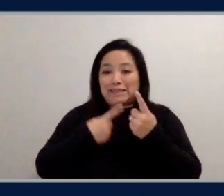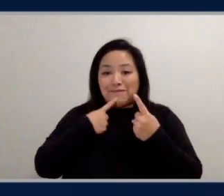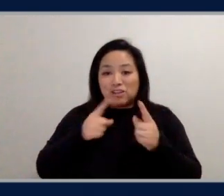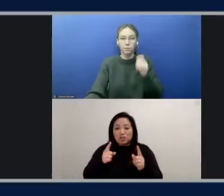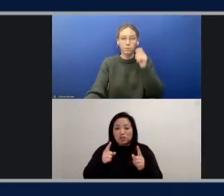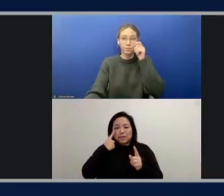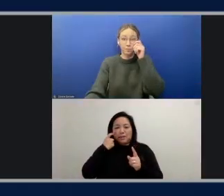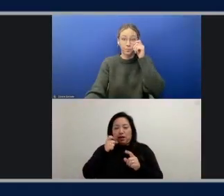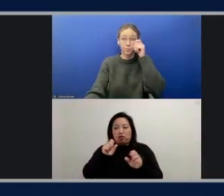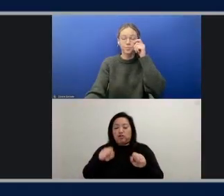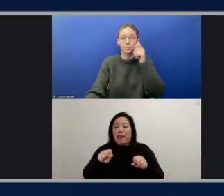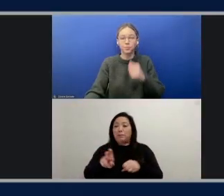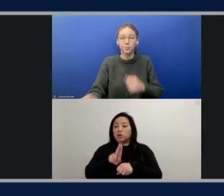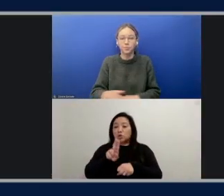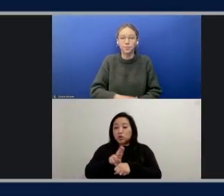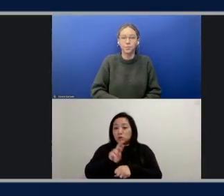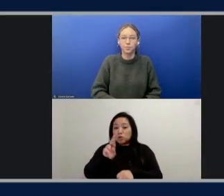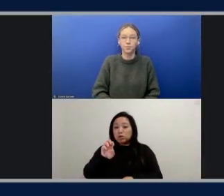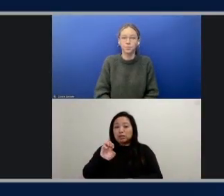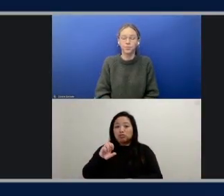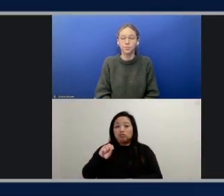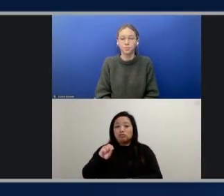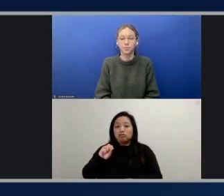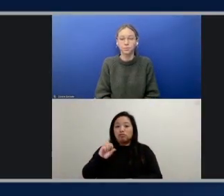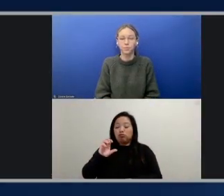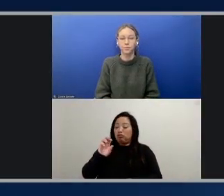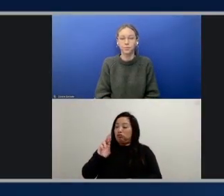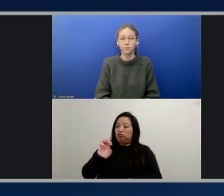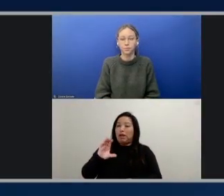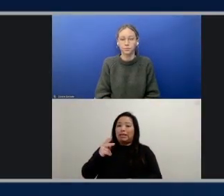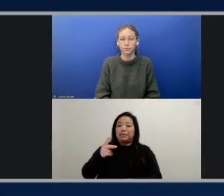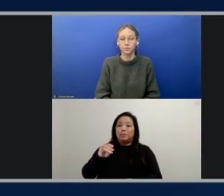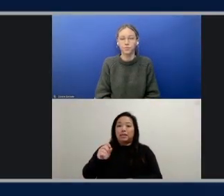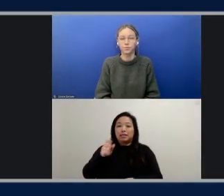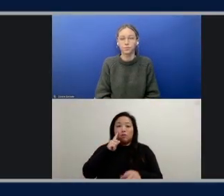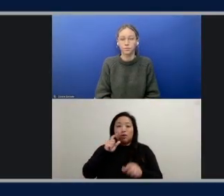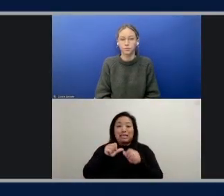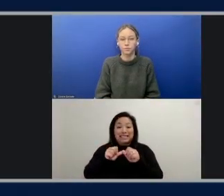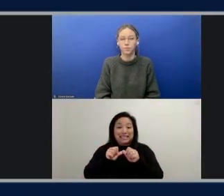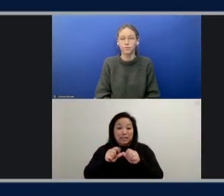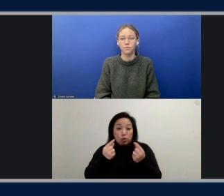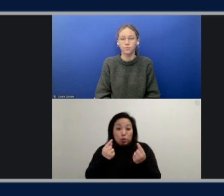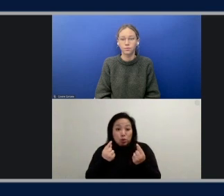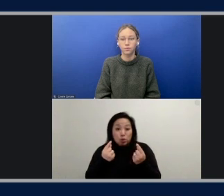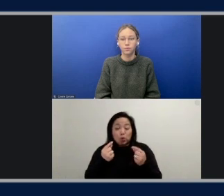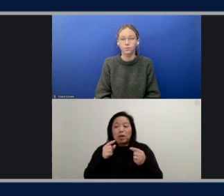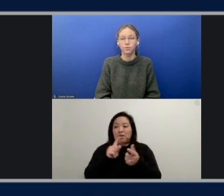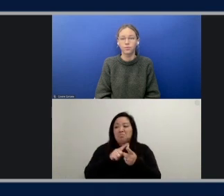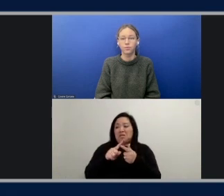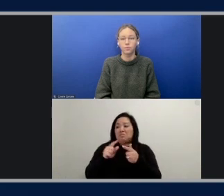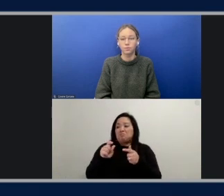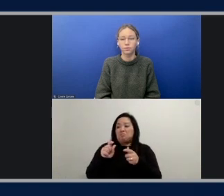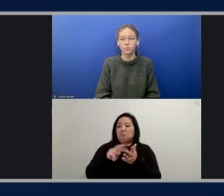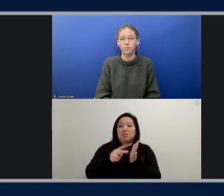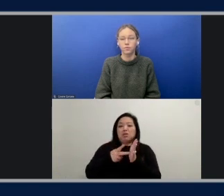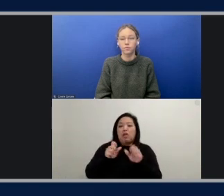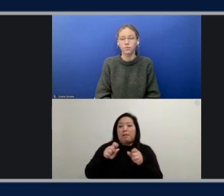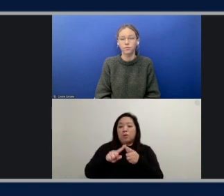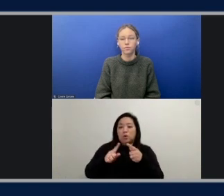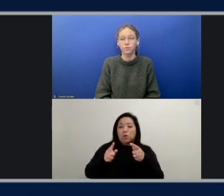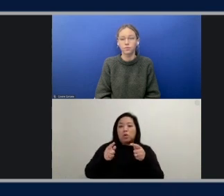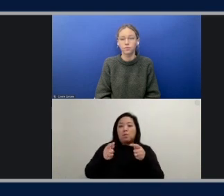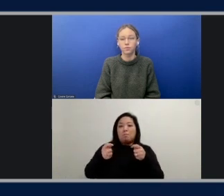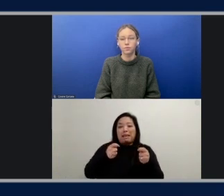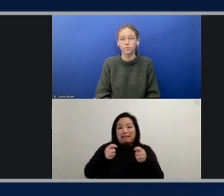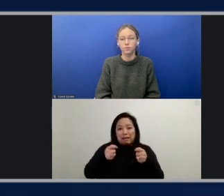use those recipes and stuff to be able to be consistent about what you're doing, then you're able to kind of maintain and manage your cost